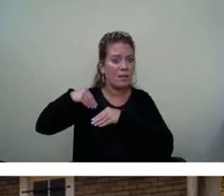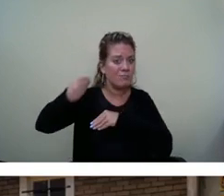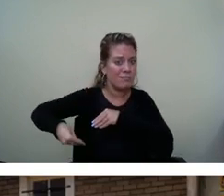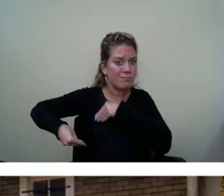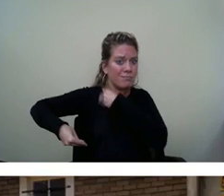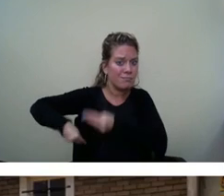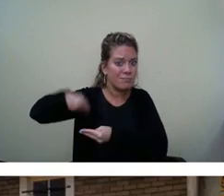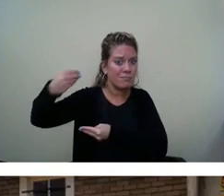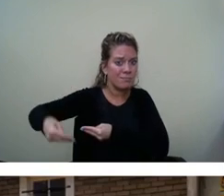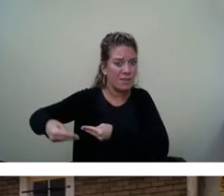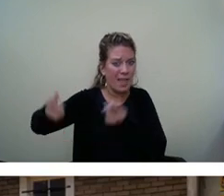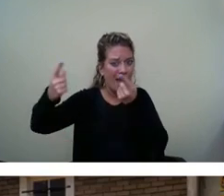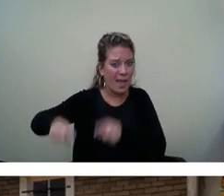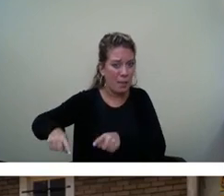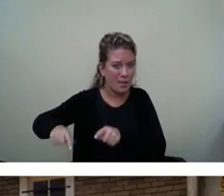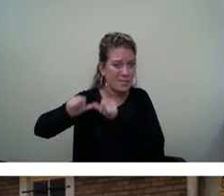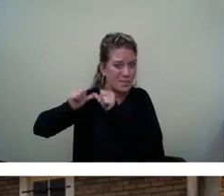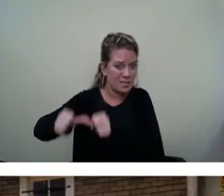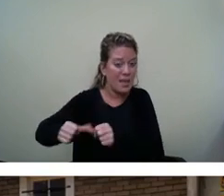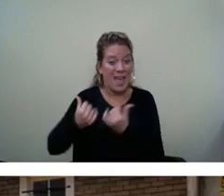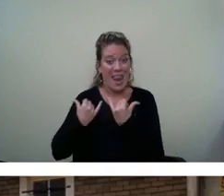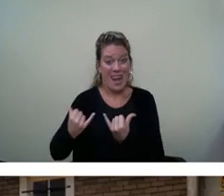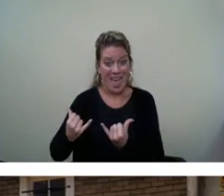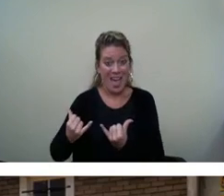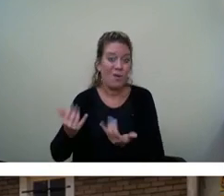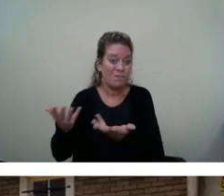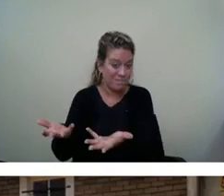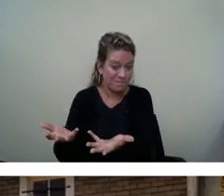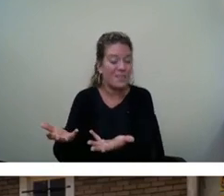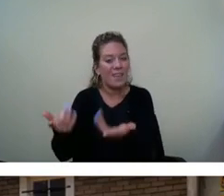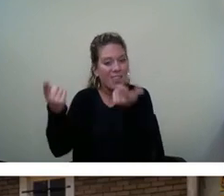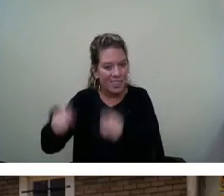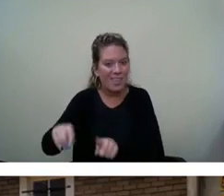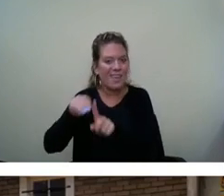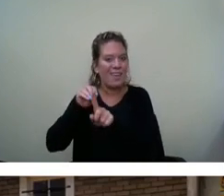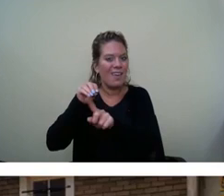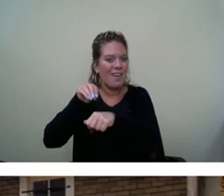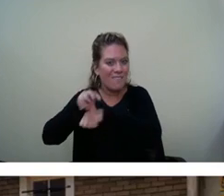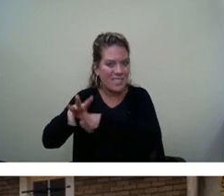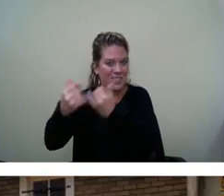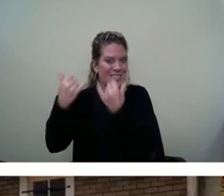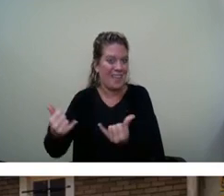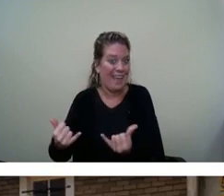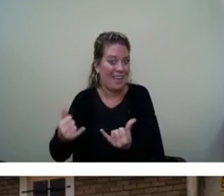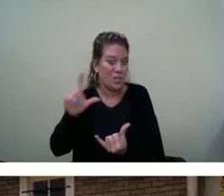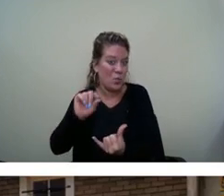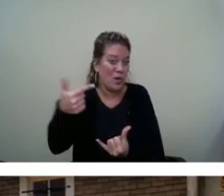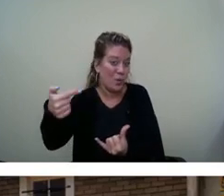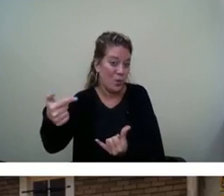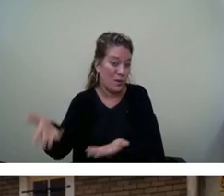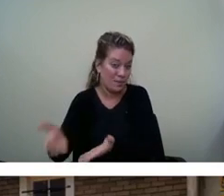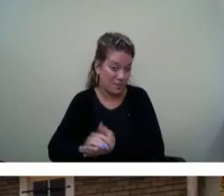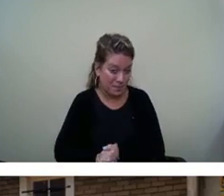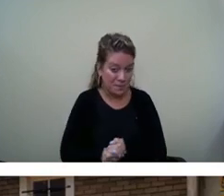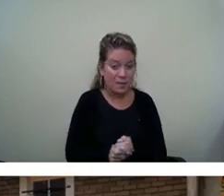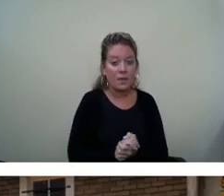we're looking at the effects of it today in 2021. So when